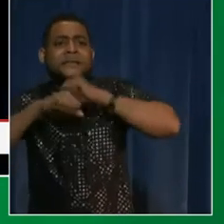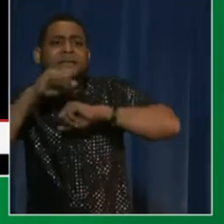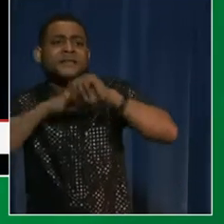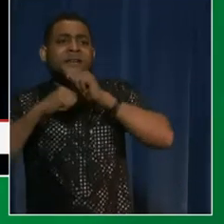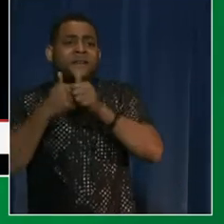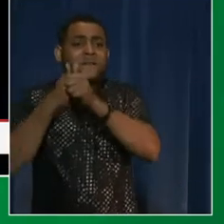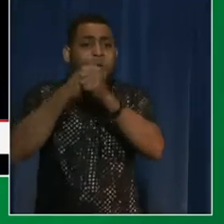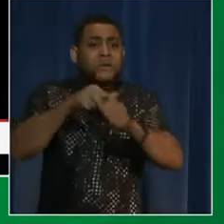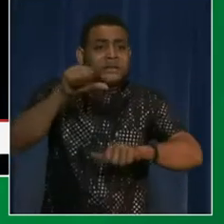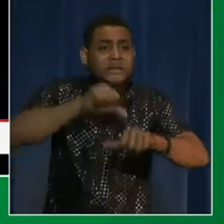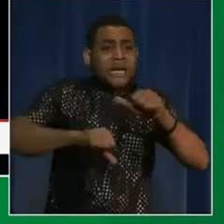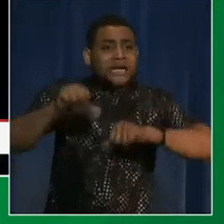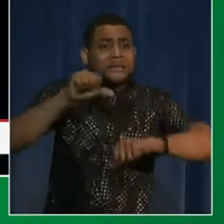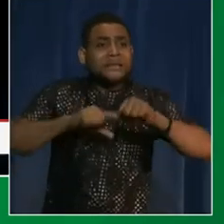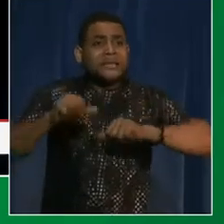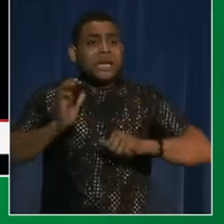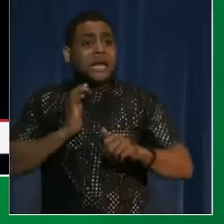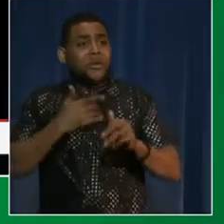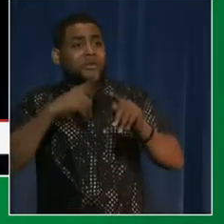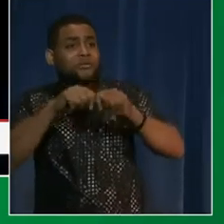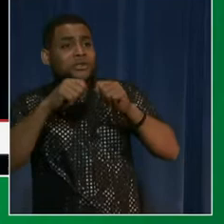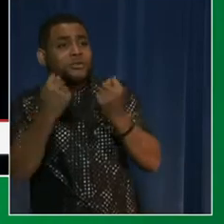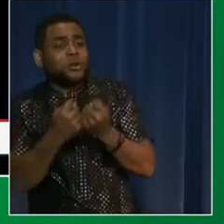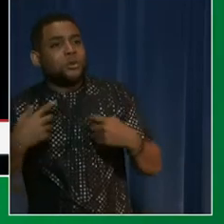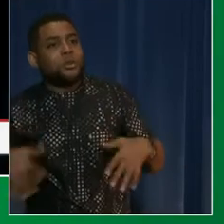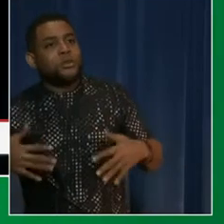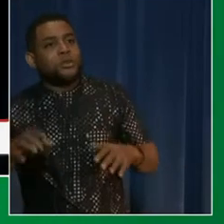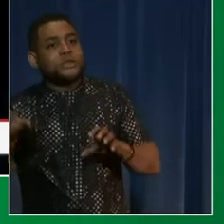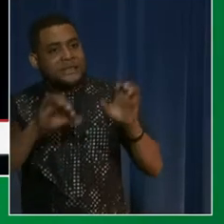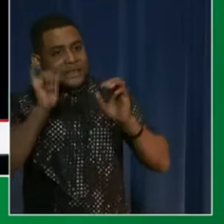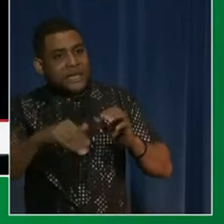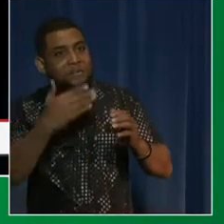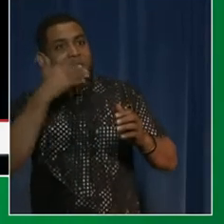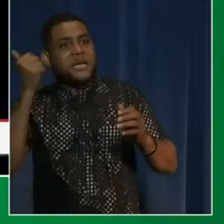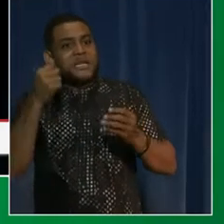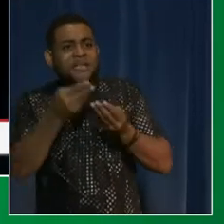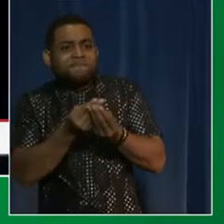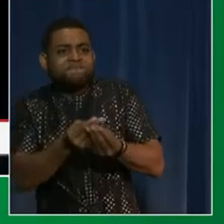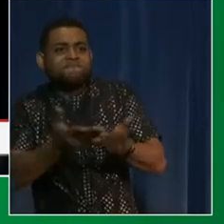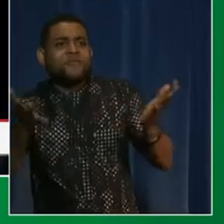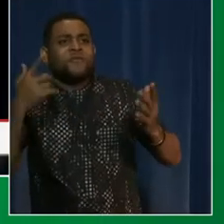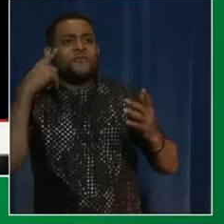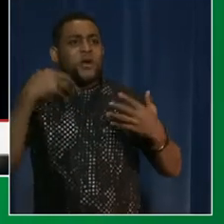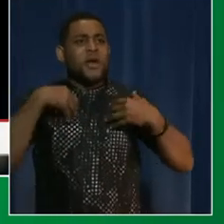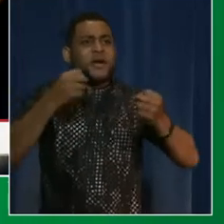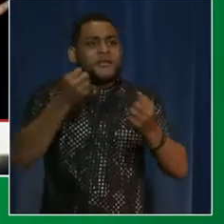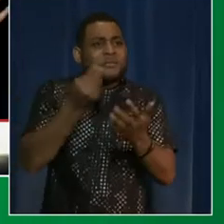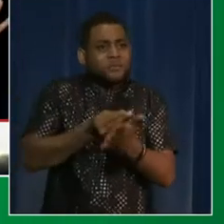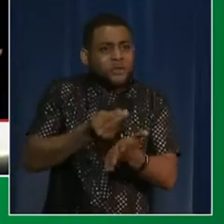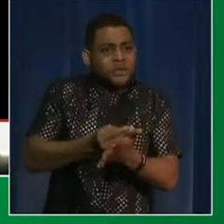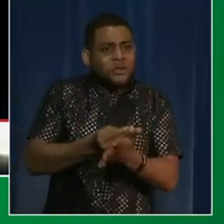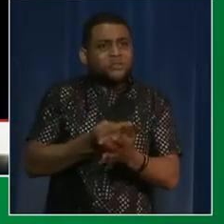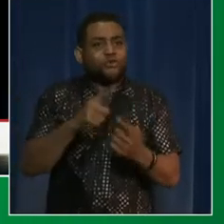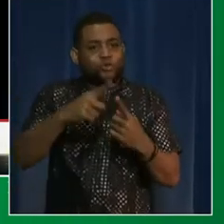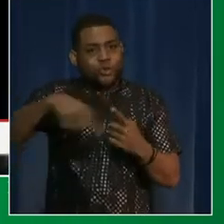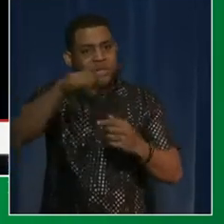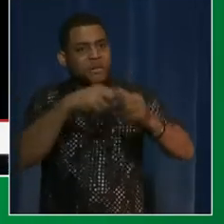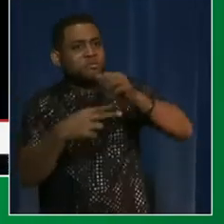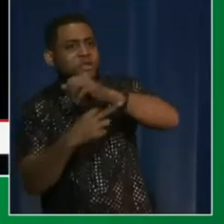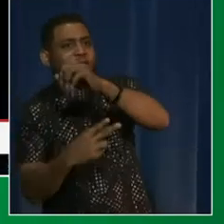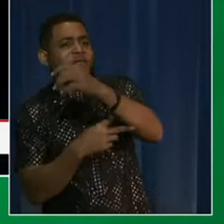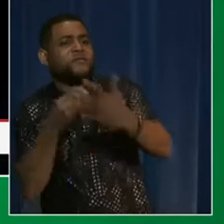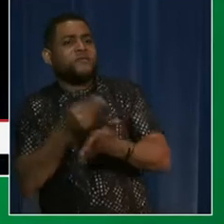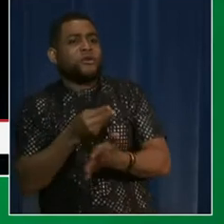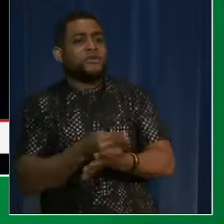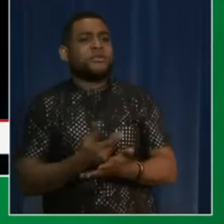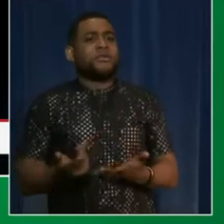our level best to deliver an historic amount of recovery dollars to the bridge fund, to